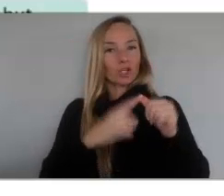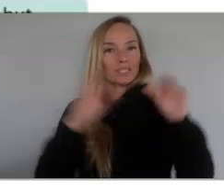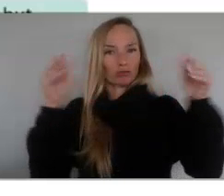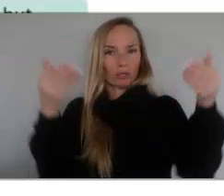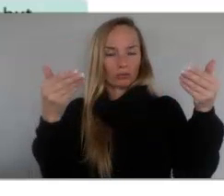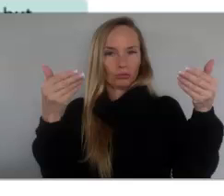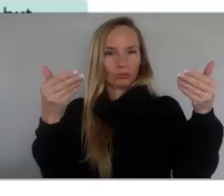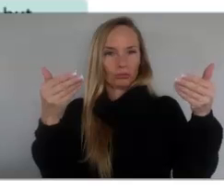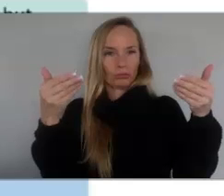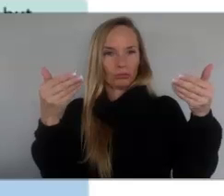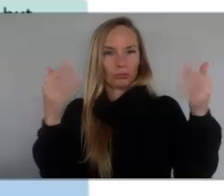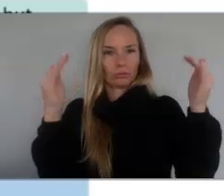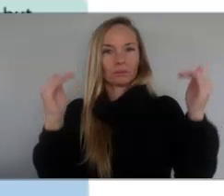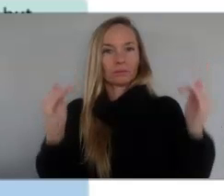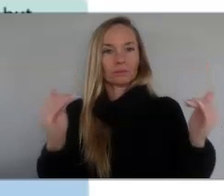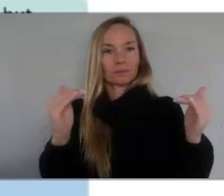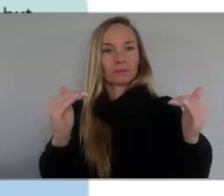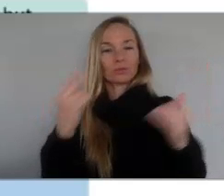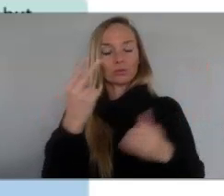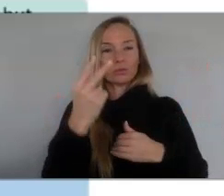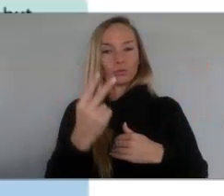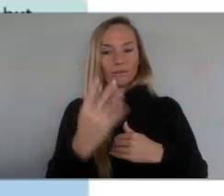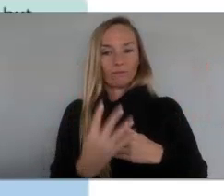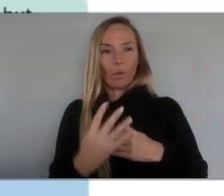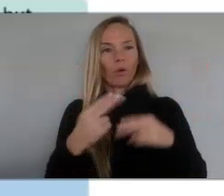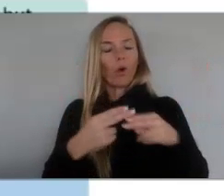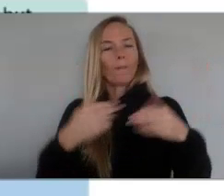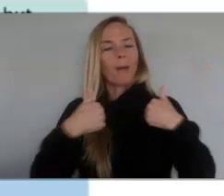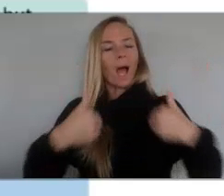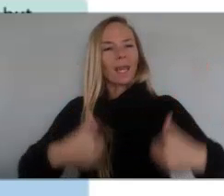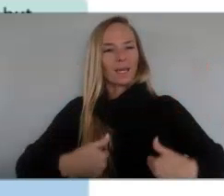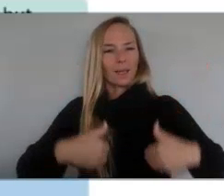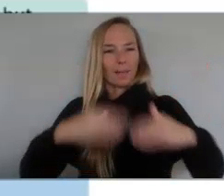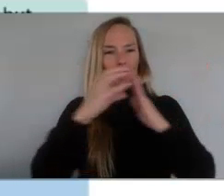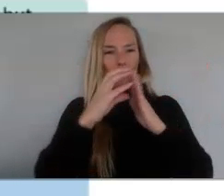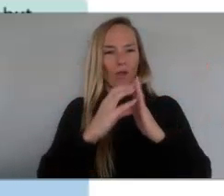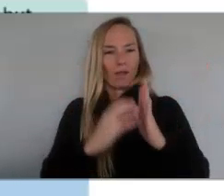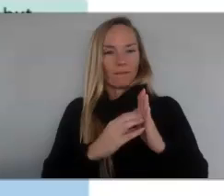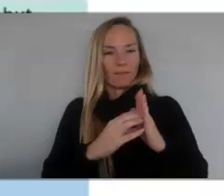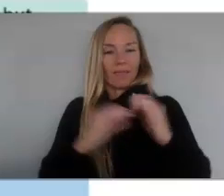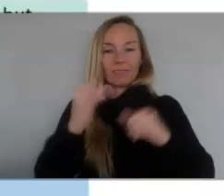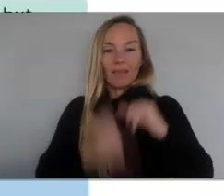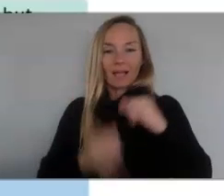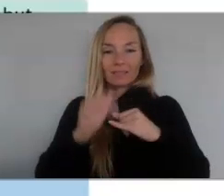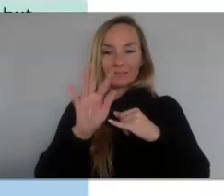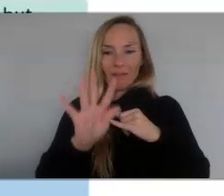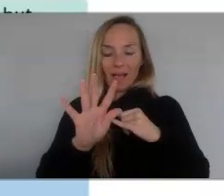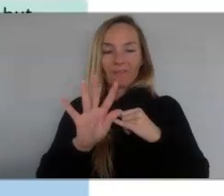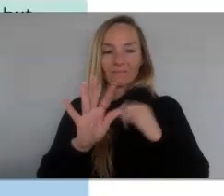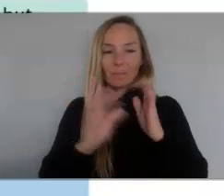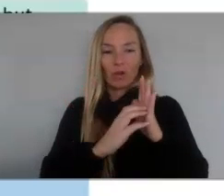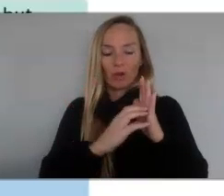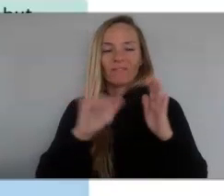introduction paragraph. The next paragraphs 2, 3, and 4 are called body paragraphs. And paragraph 5 is called the